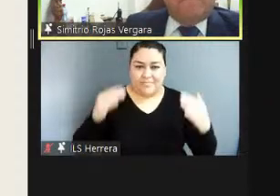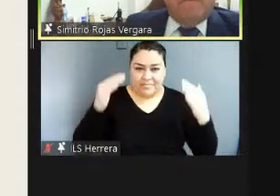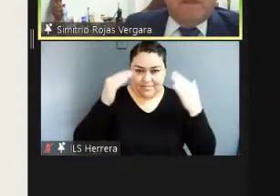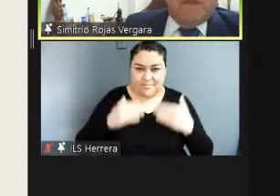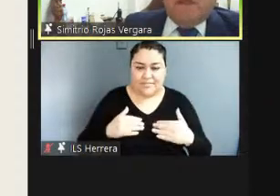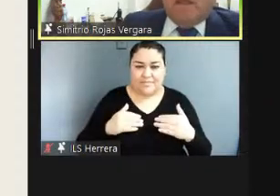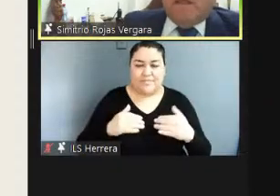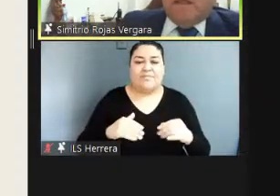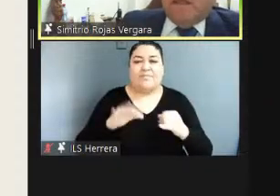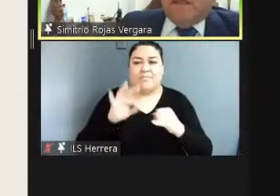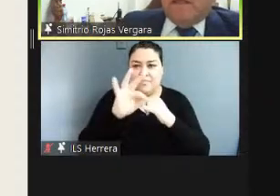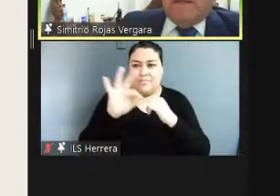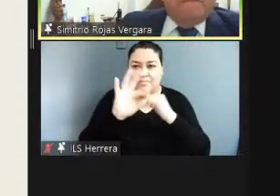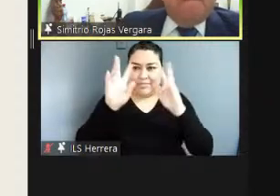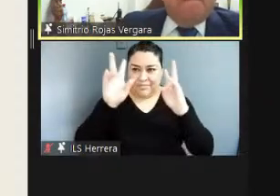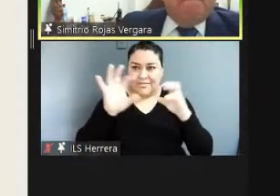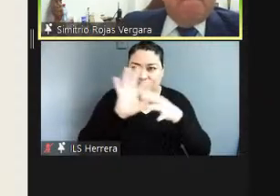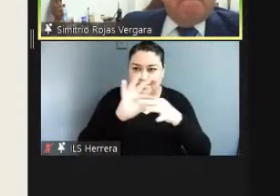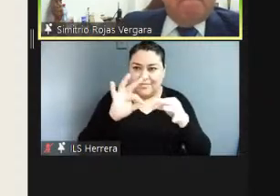Lastly,